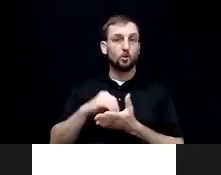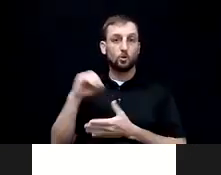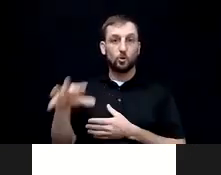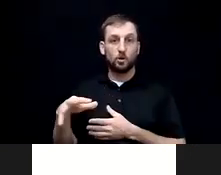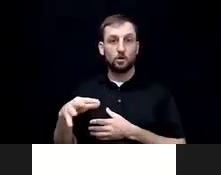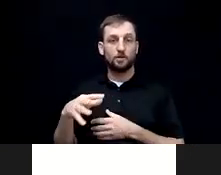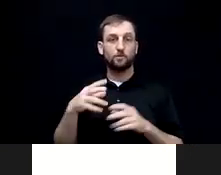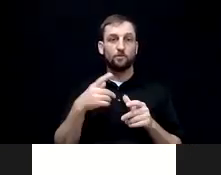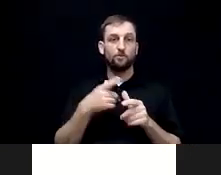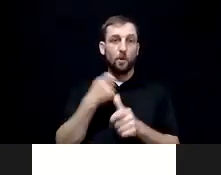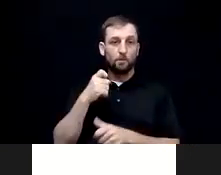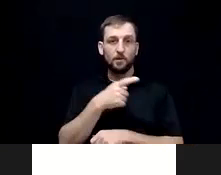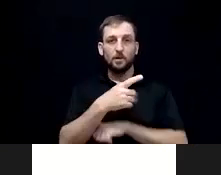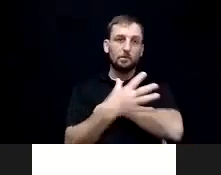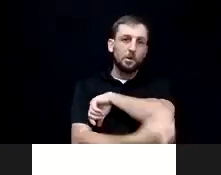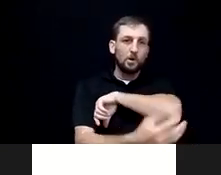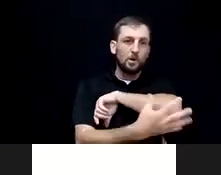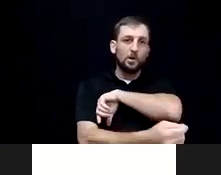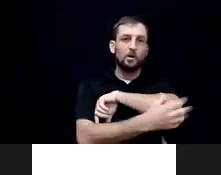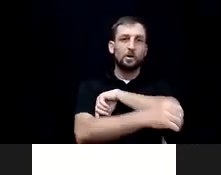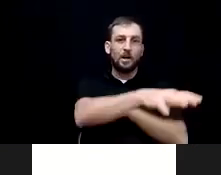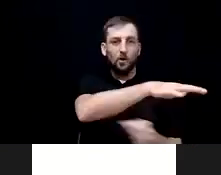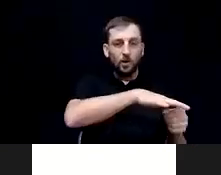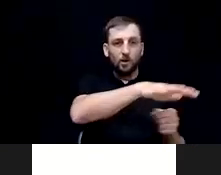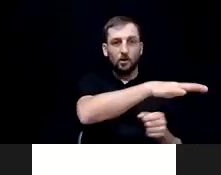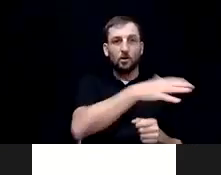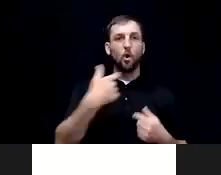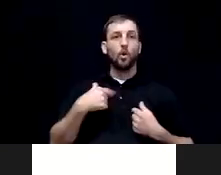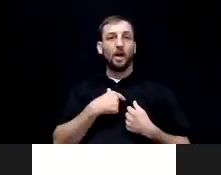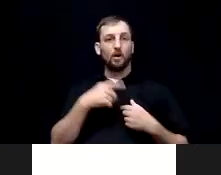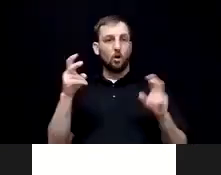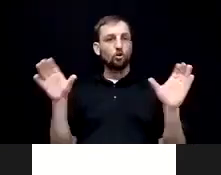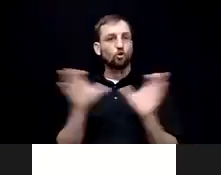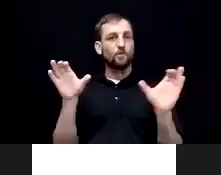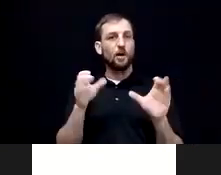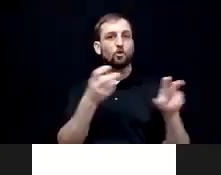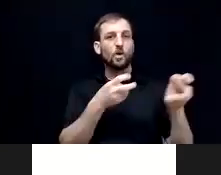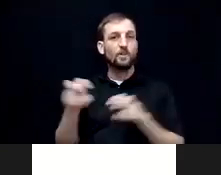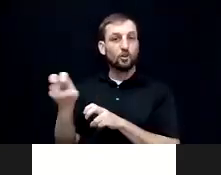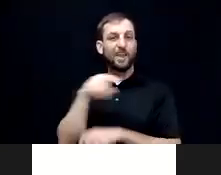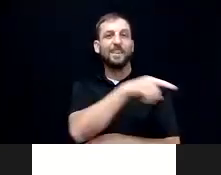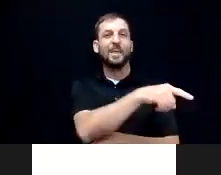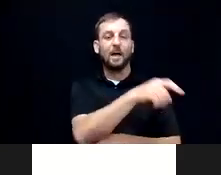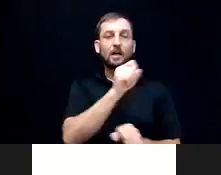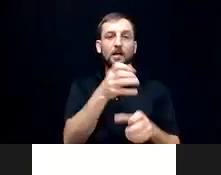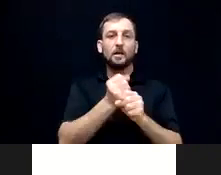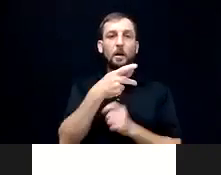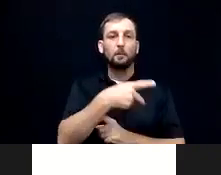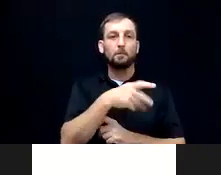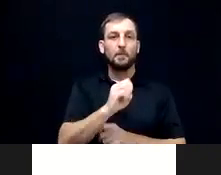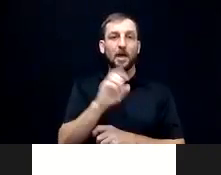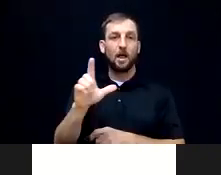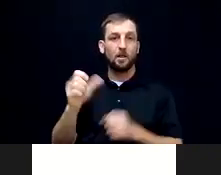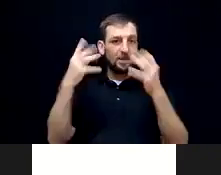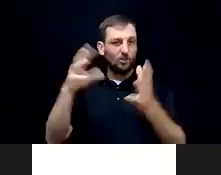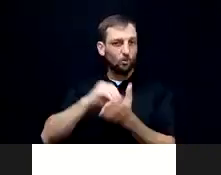poverty areas, and they qualify because we are a certified transition program. They qualify for Pell. The majority of our students are on Pell grants,